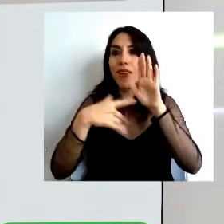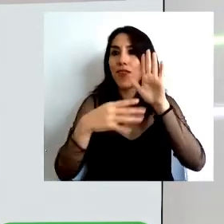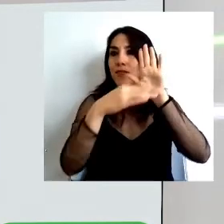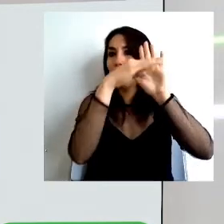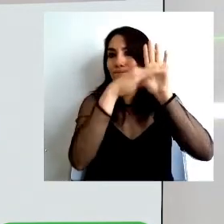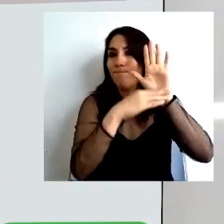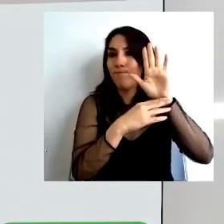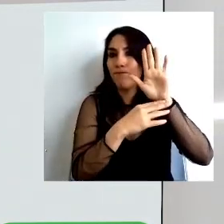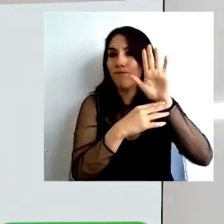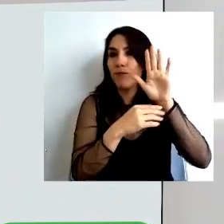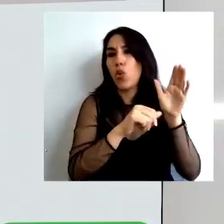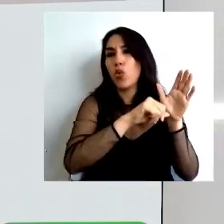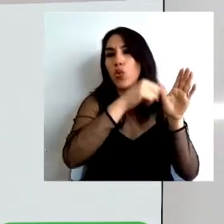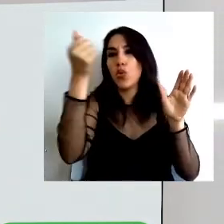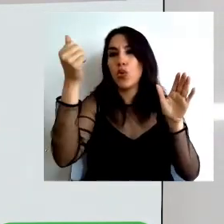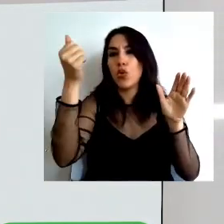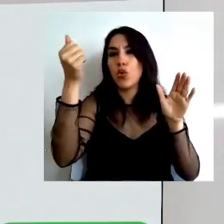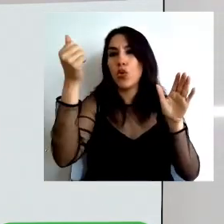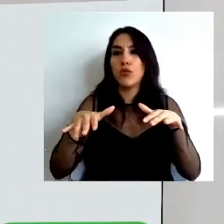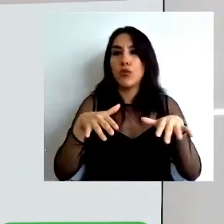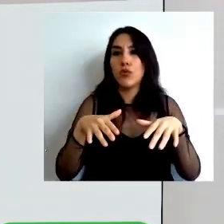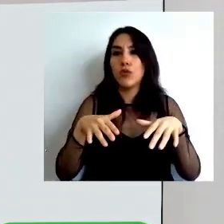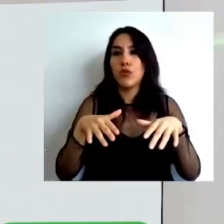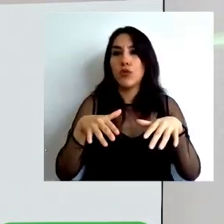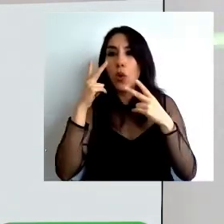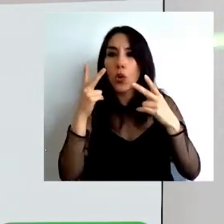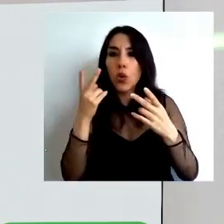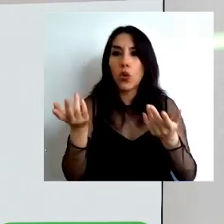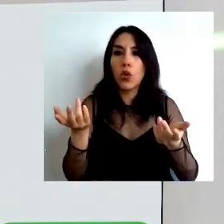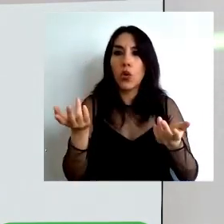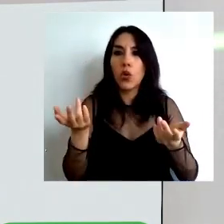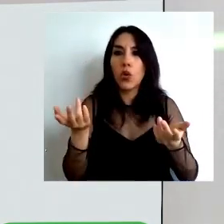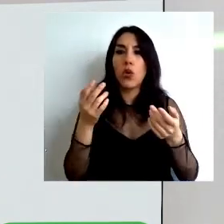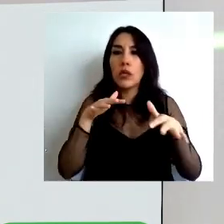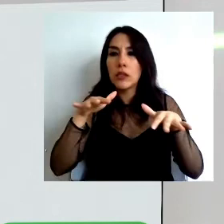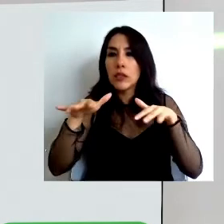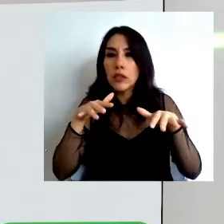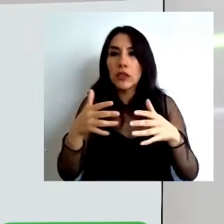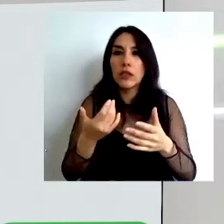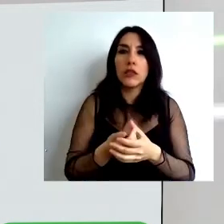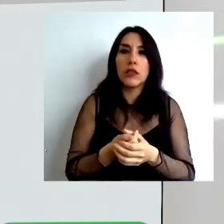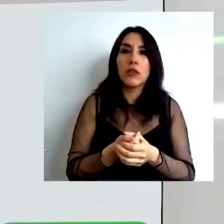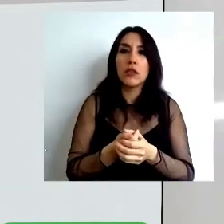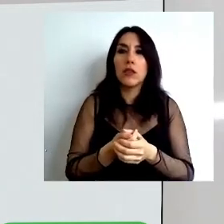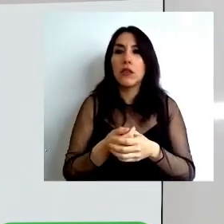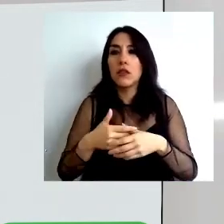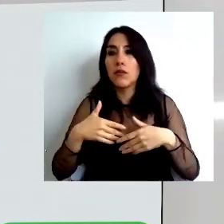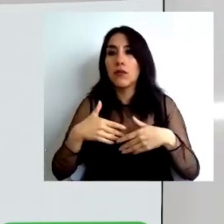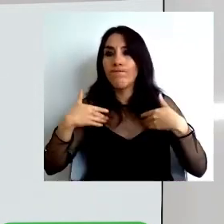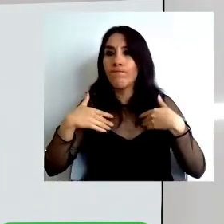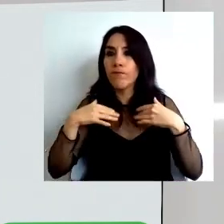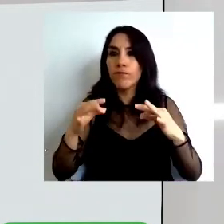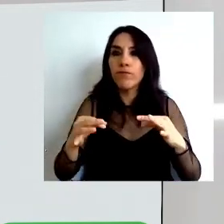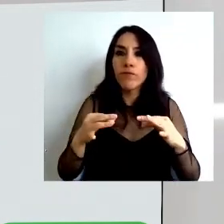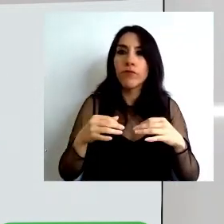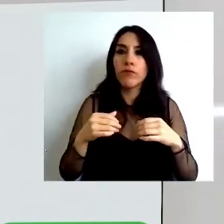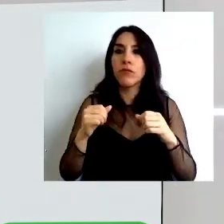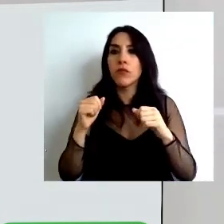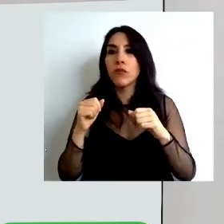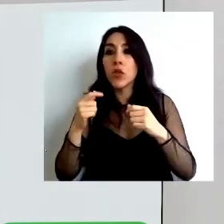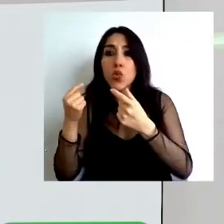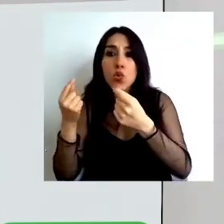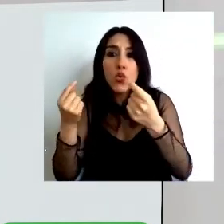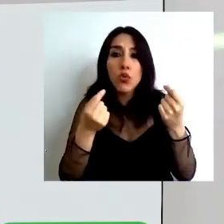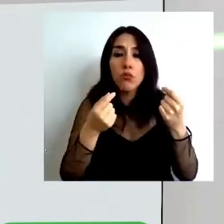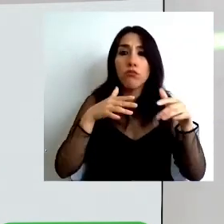this field, the Valuable 500, which some of you might know, but also more recently the We the 15